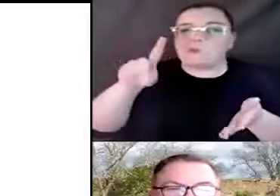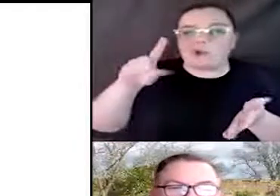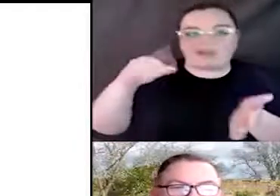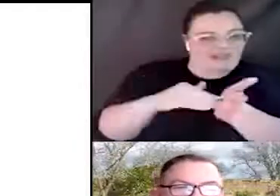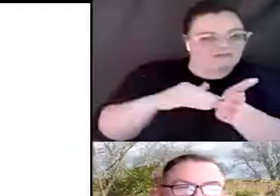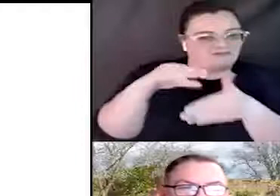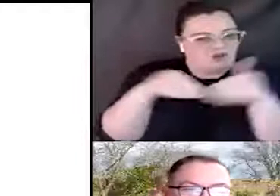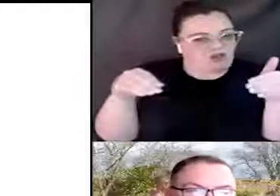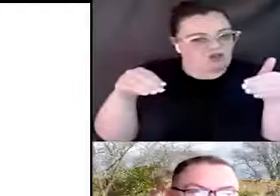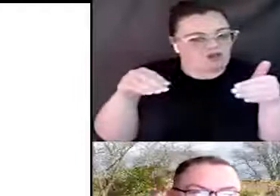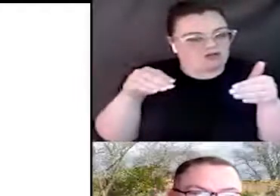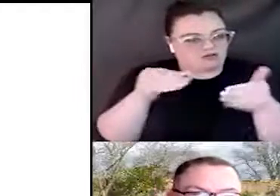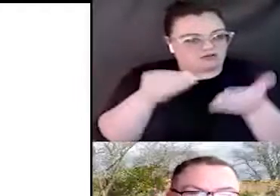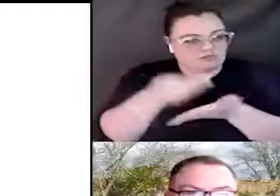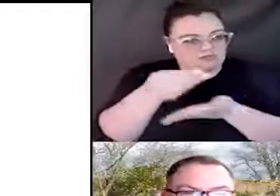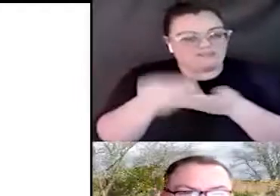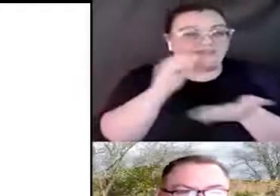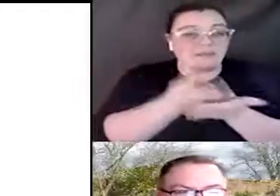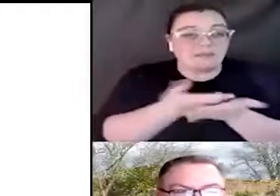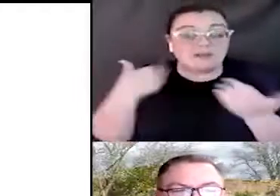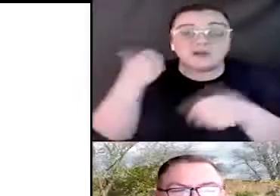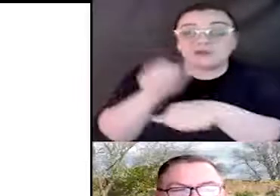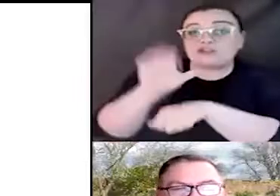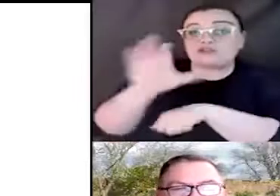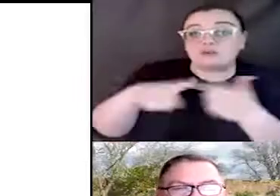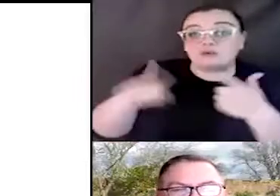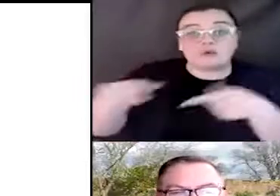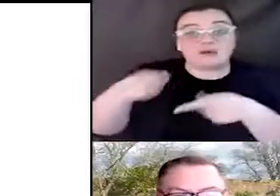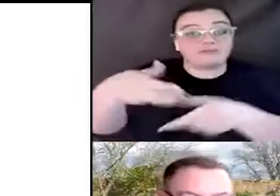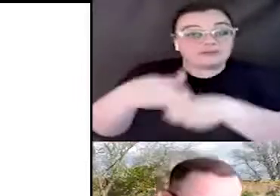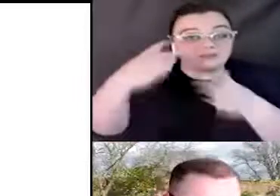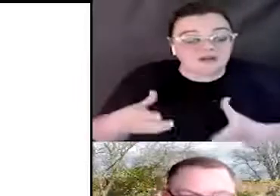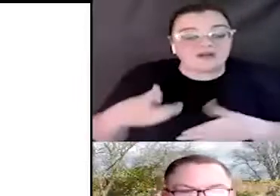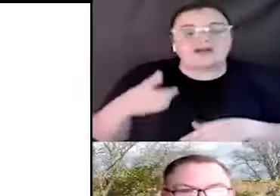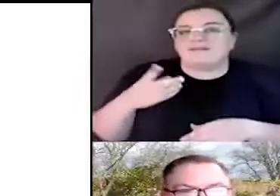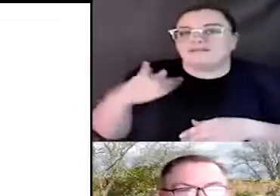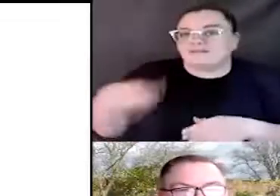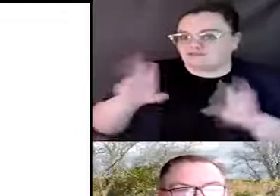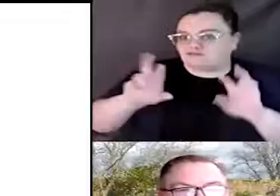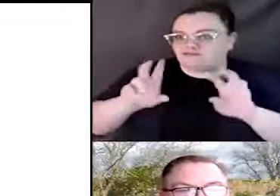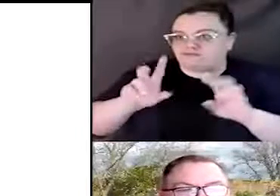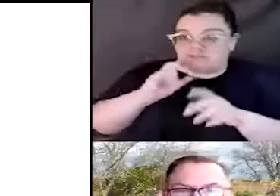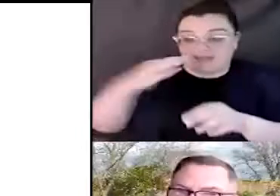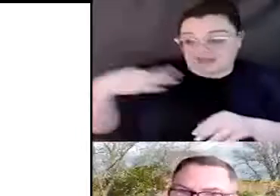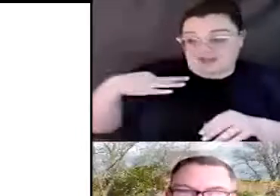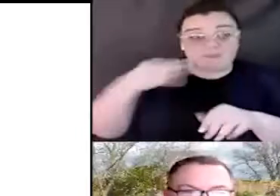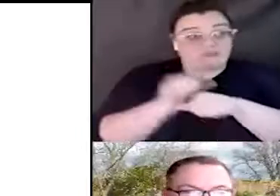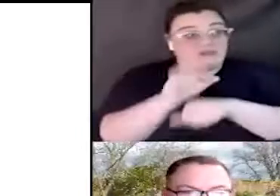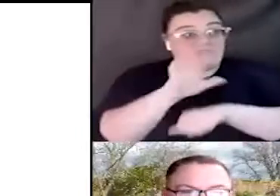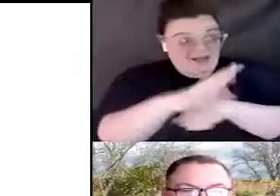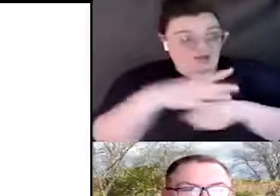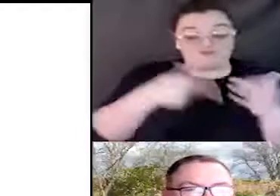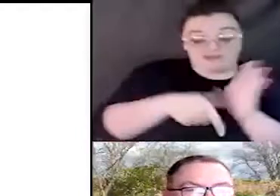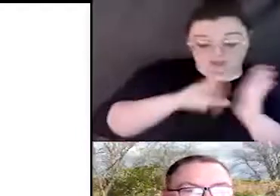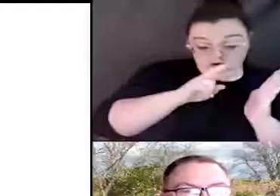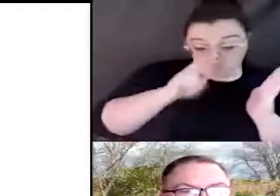that we have shipped to recipients after having submitted an application that gets reviewed. Very short application,